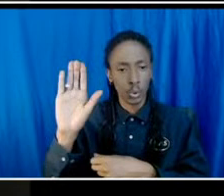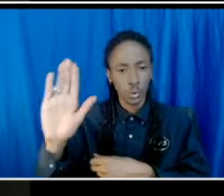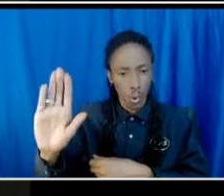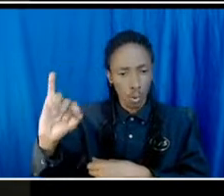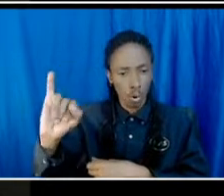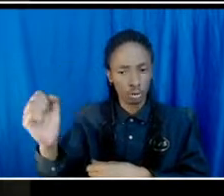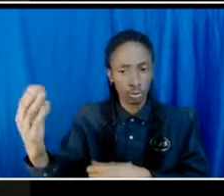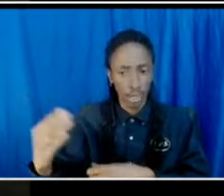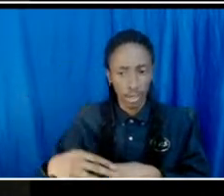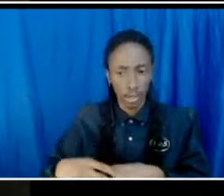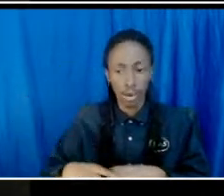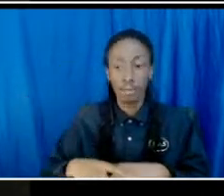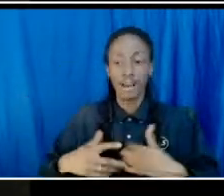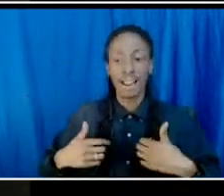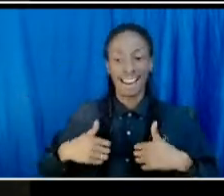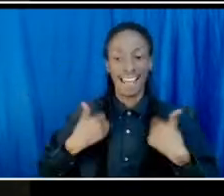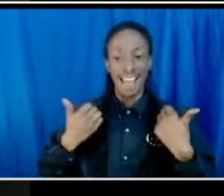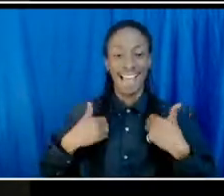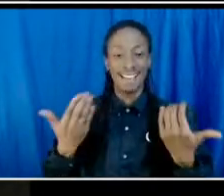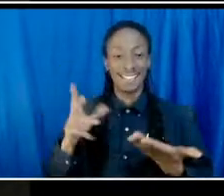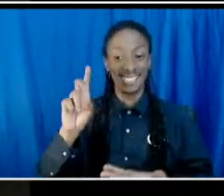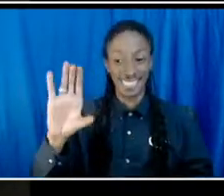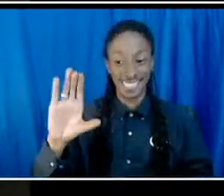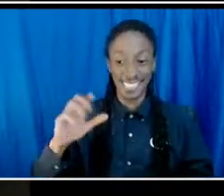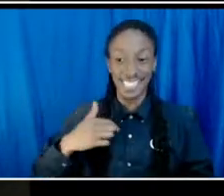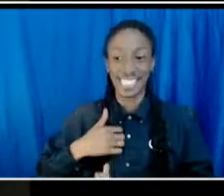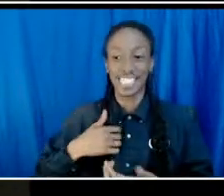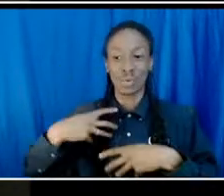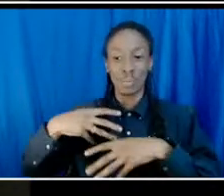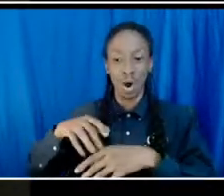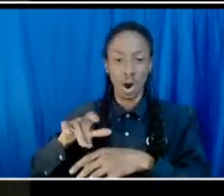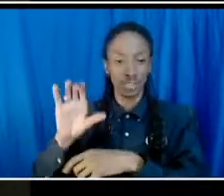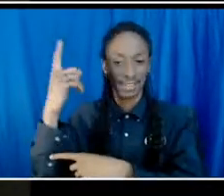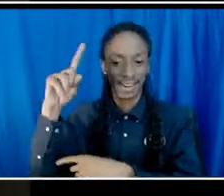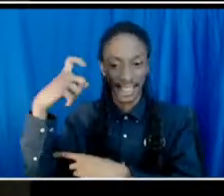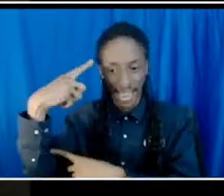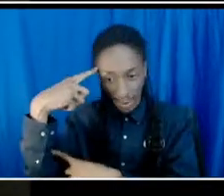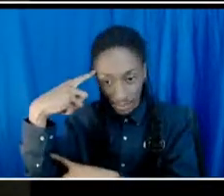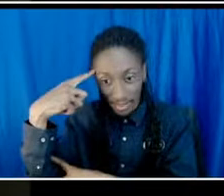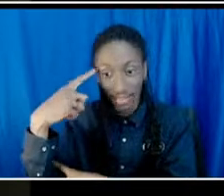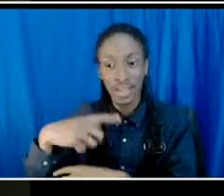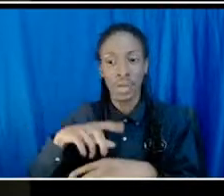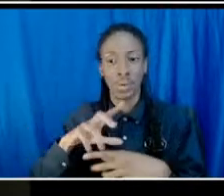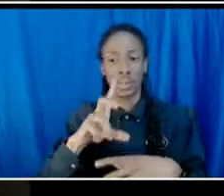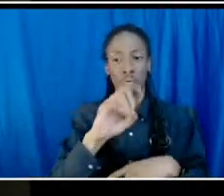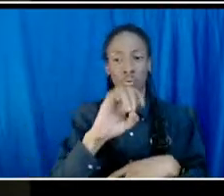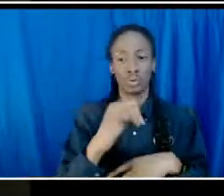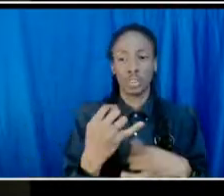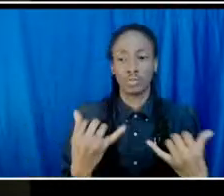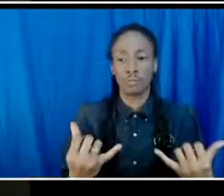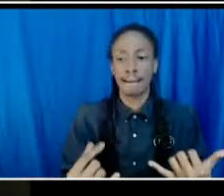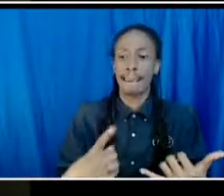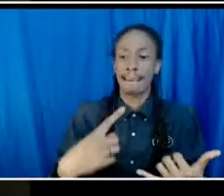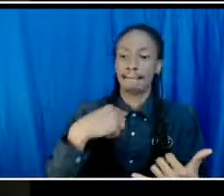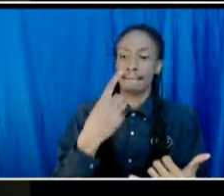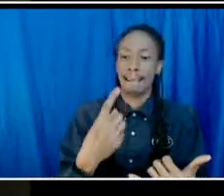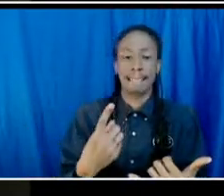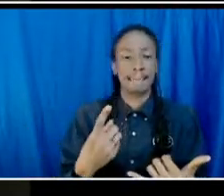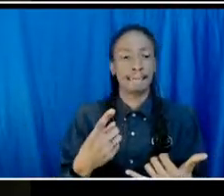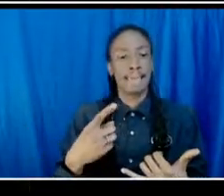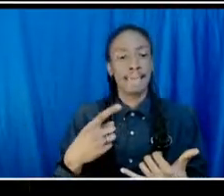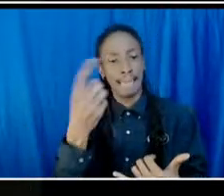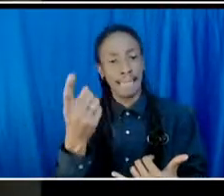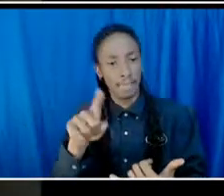we're marching to the Capitol. We are at the Department of Justice right now telling these cowards to do their